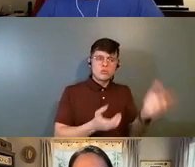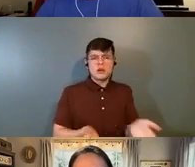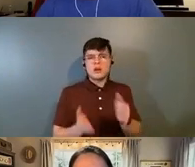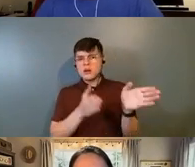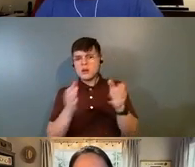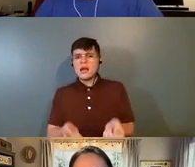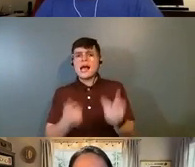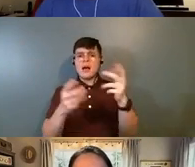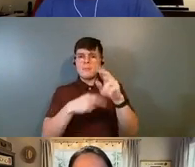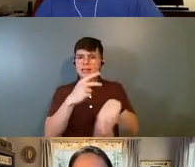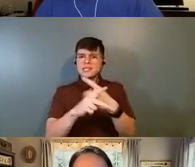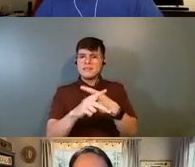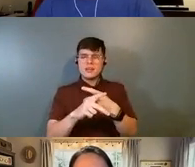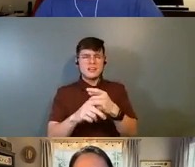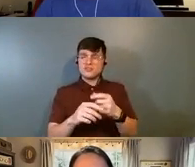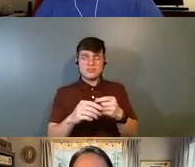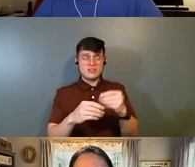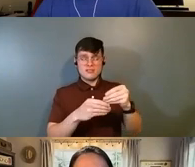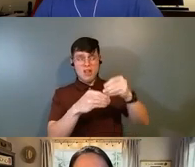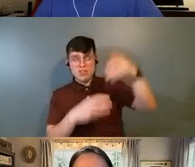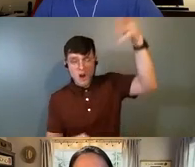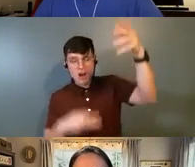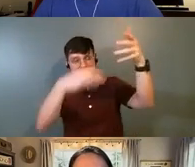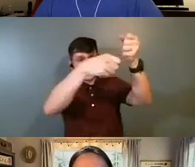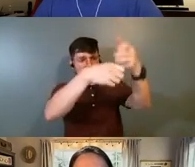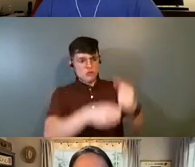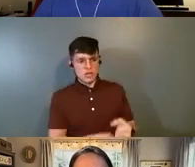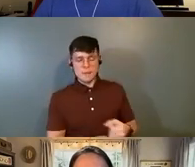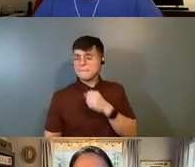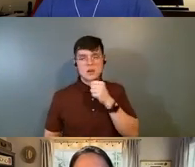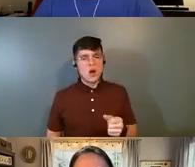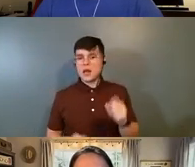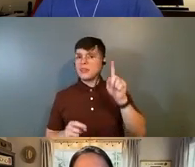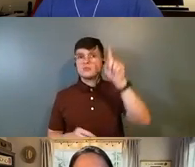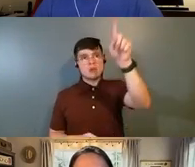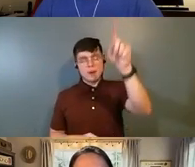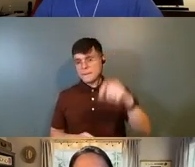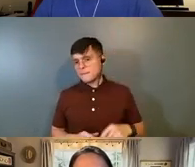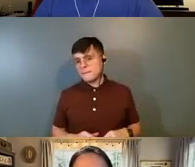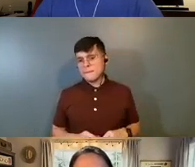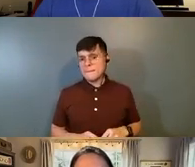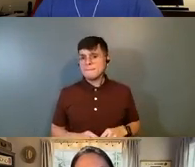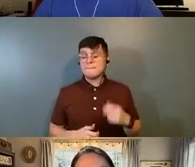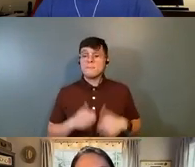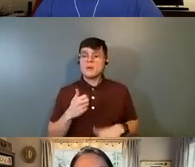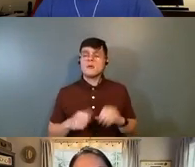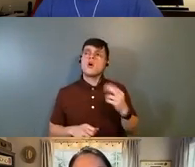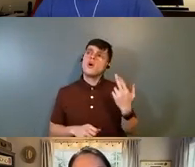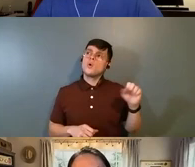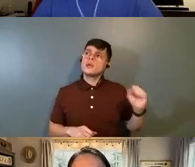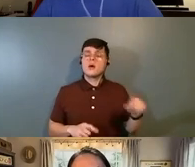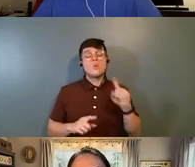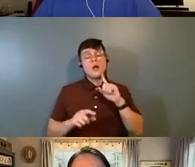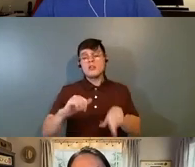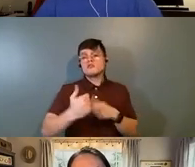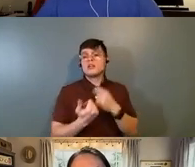Romeos. It's just like a long summary, but it's not up at the top, right? The problem is. Oh yeah. Well, the challenge for you